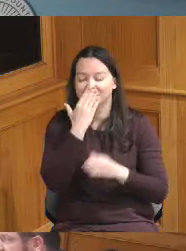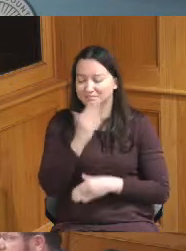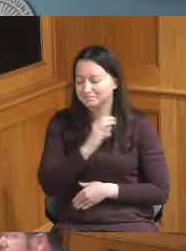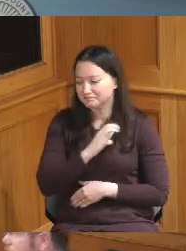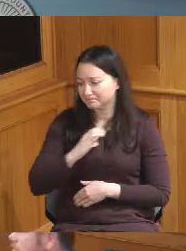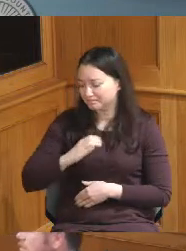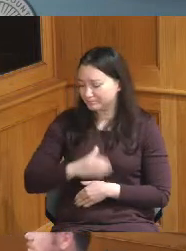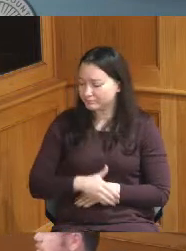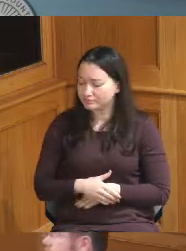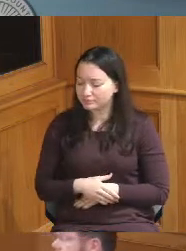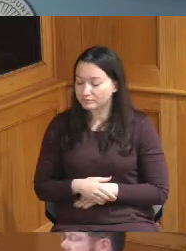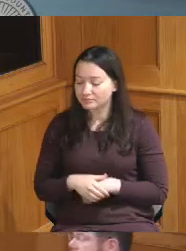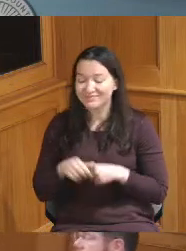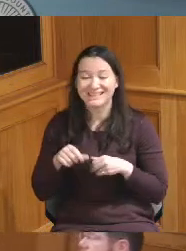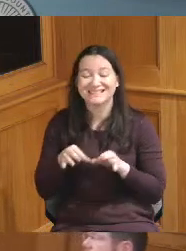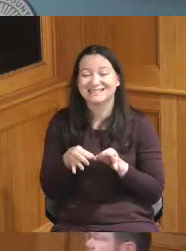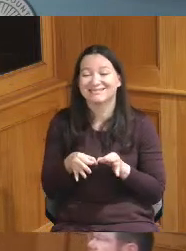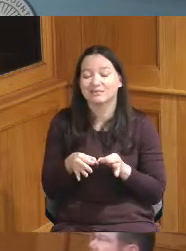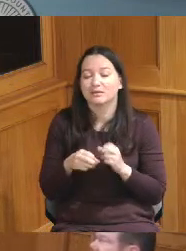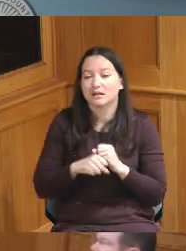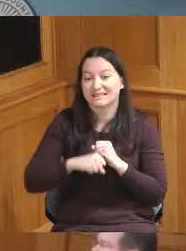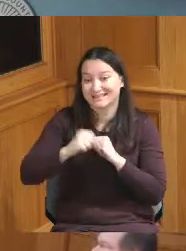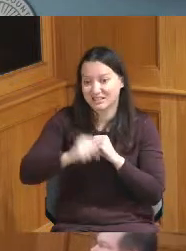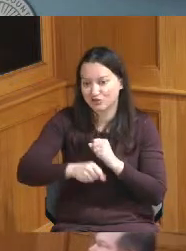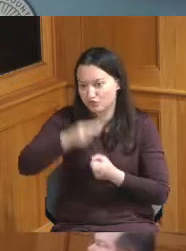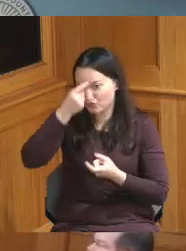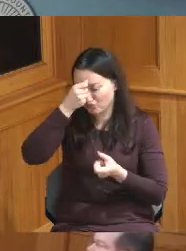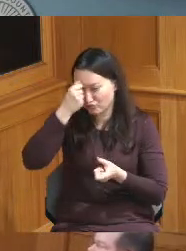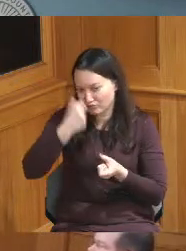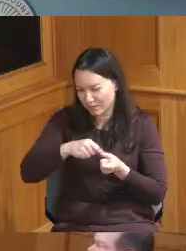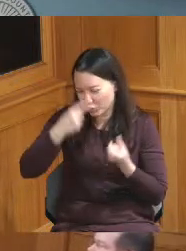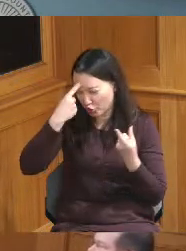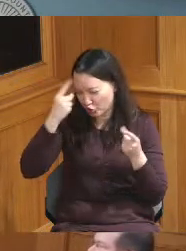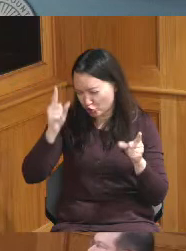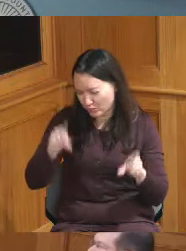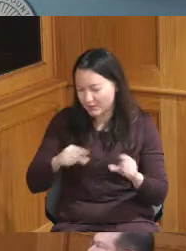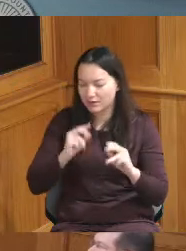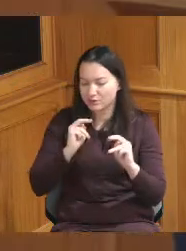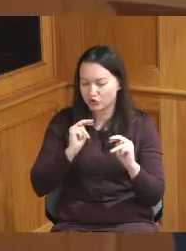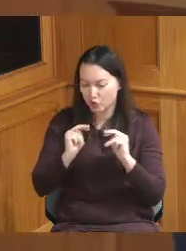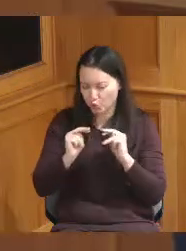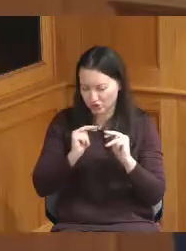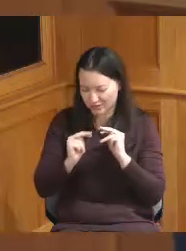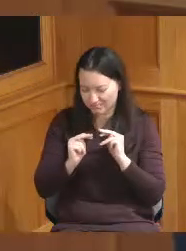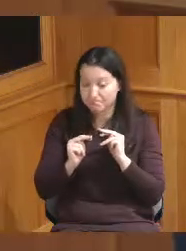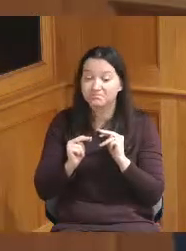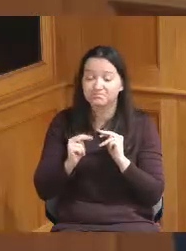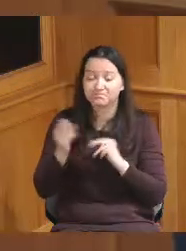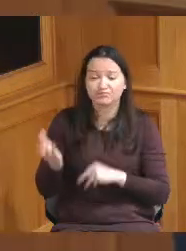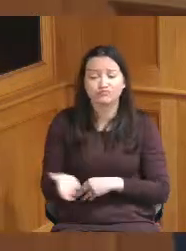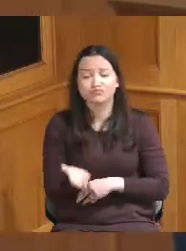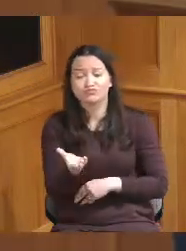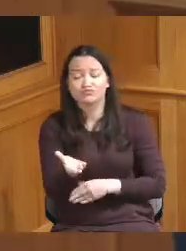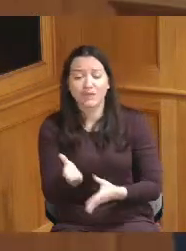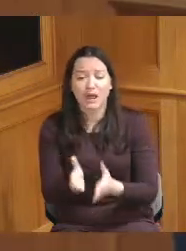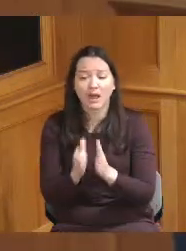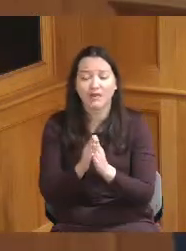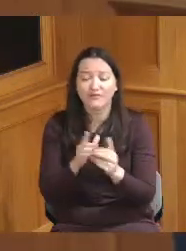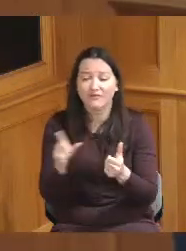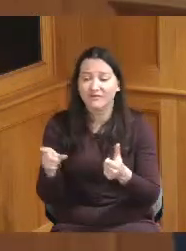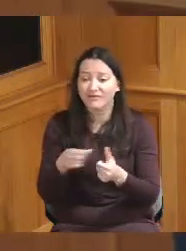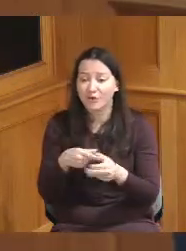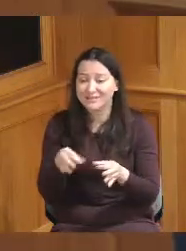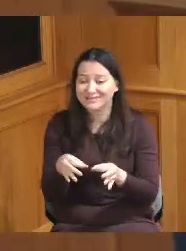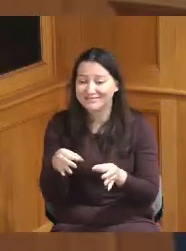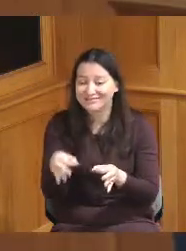Commissioners. This is an extension of the agreement. If you recall, earlier this year during negotiations, we came forward to ask for a first